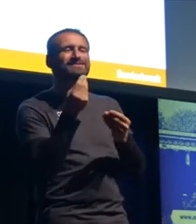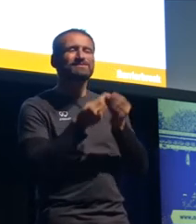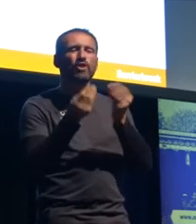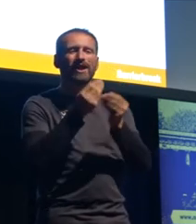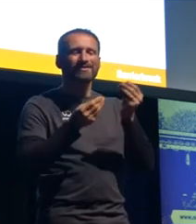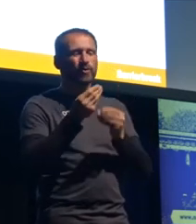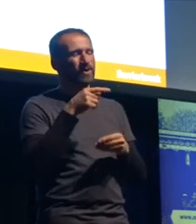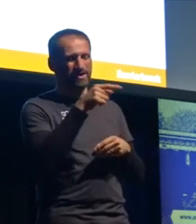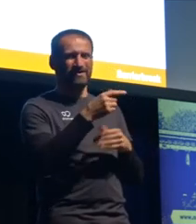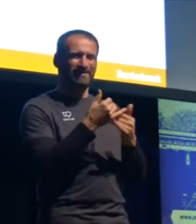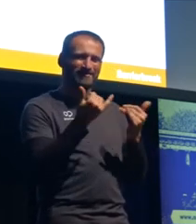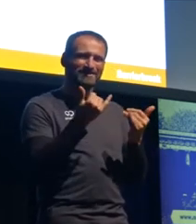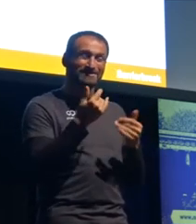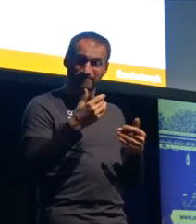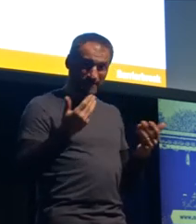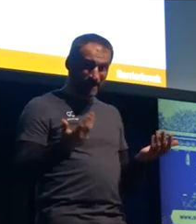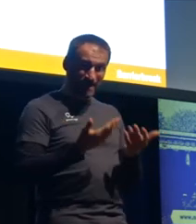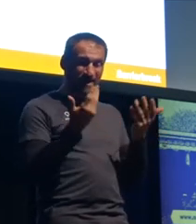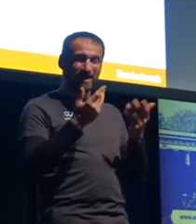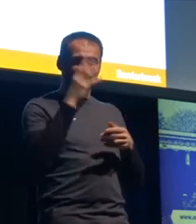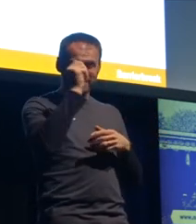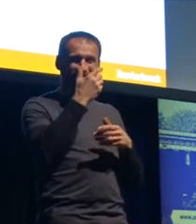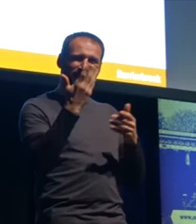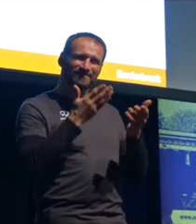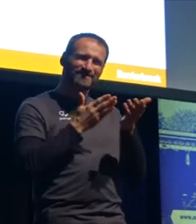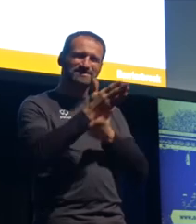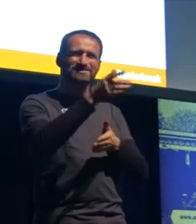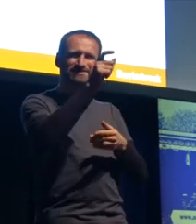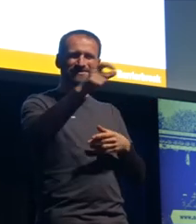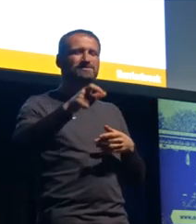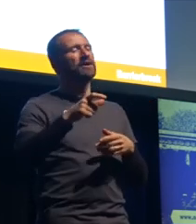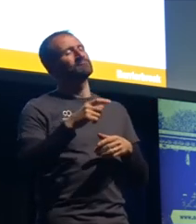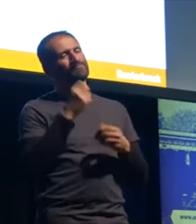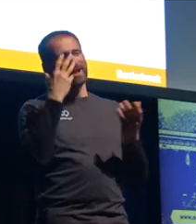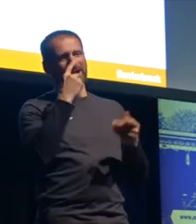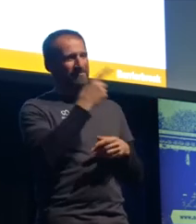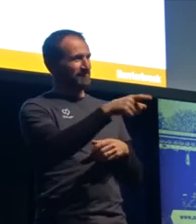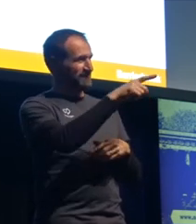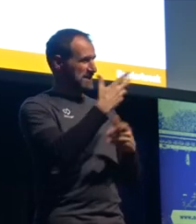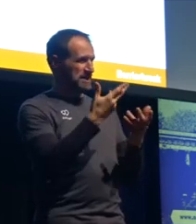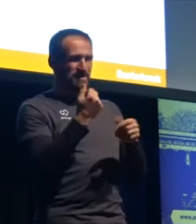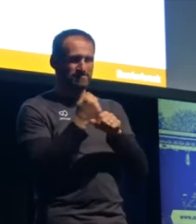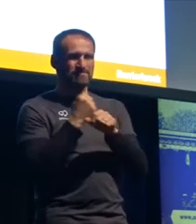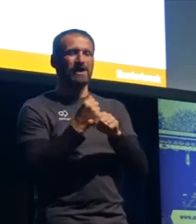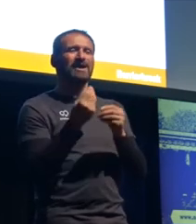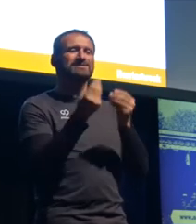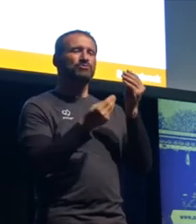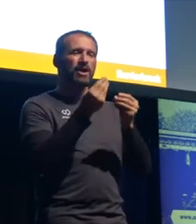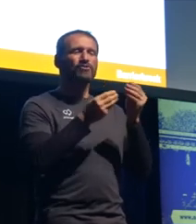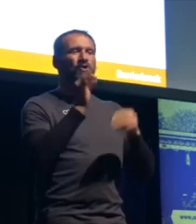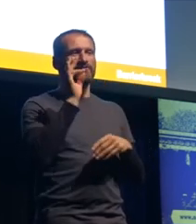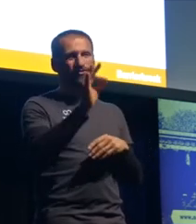through. So whenever I'm seeing a person make a simulator for a disability, what I do from